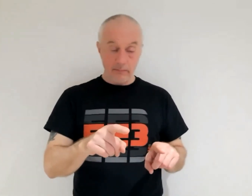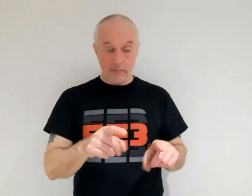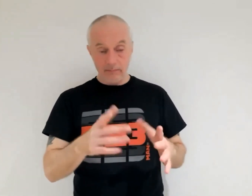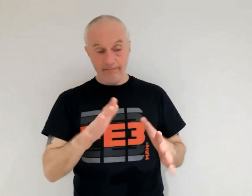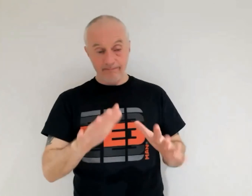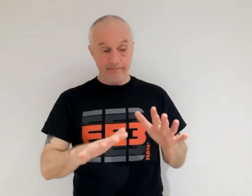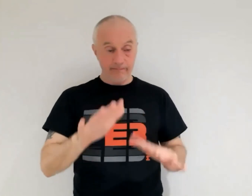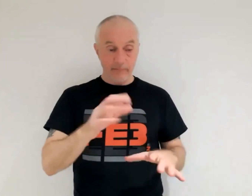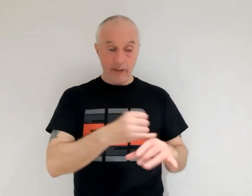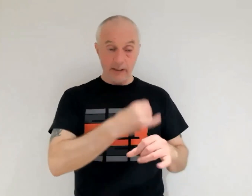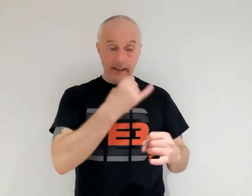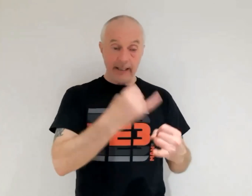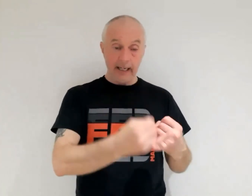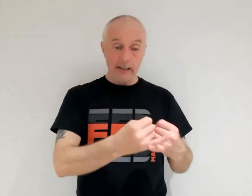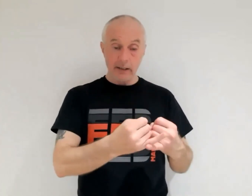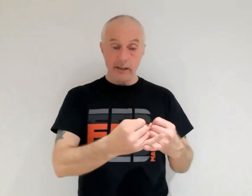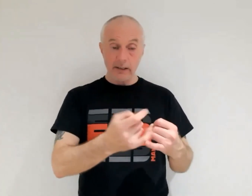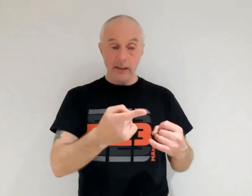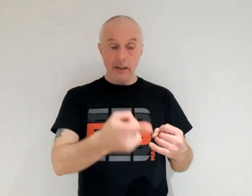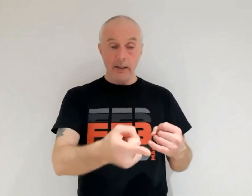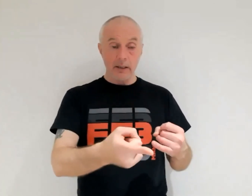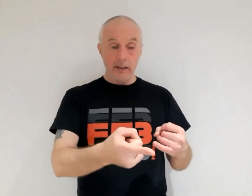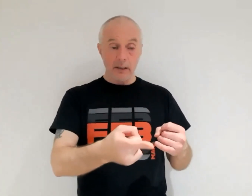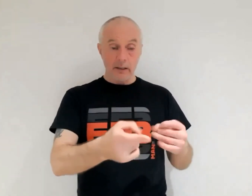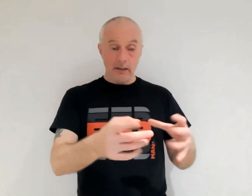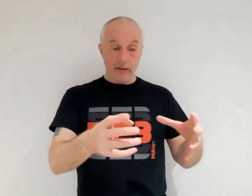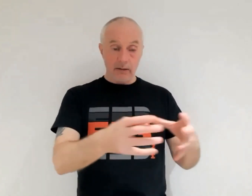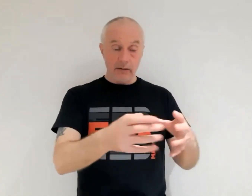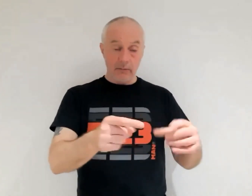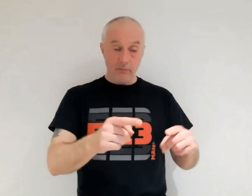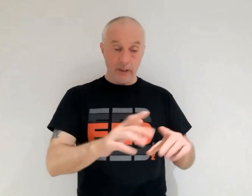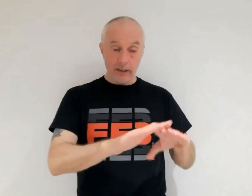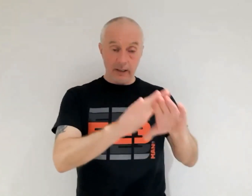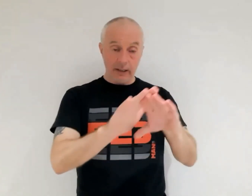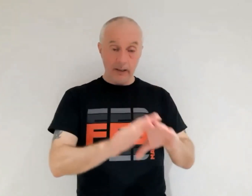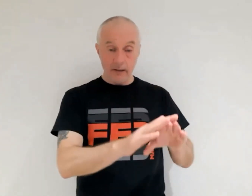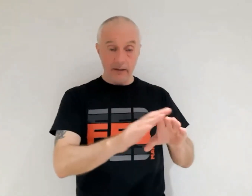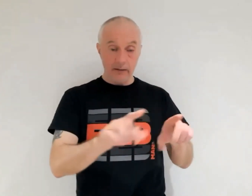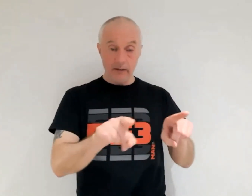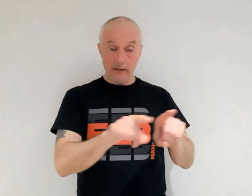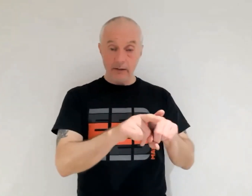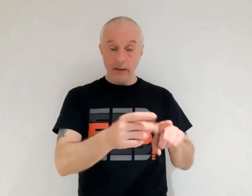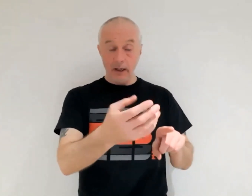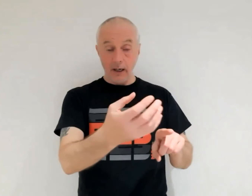The gas composition is sort of universal across the roads. Whether you've got